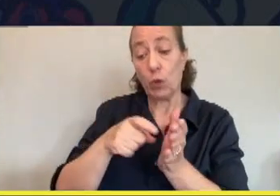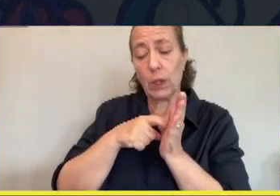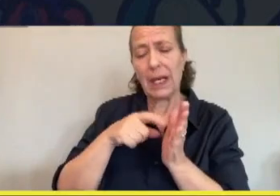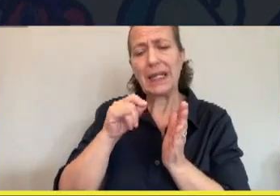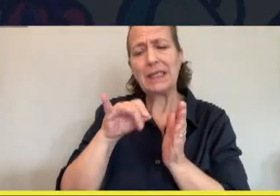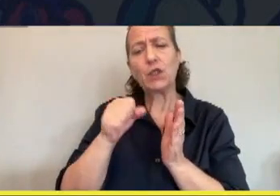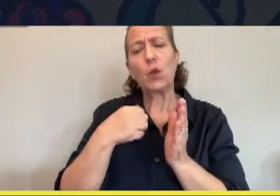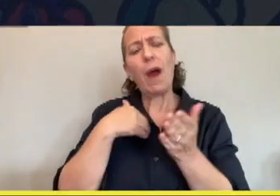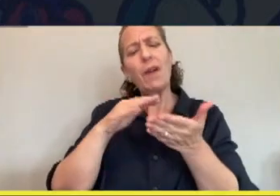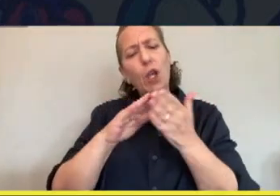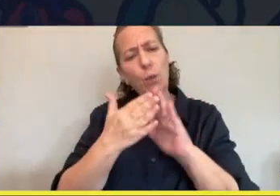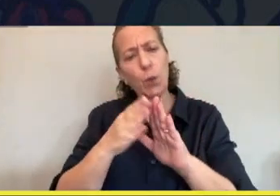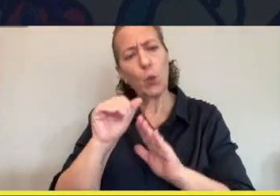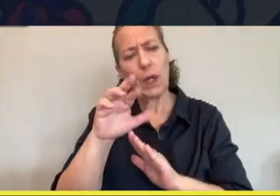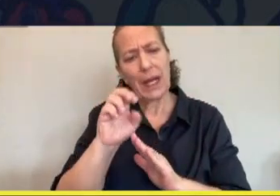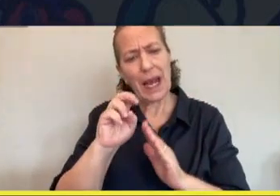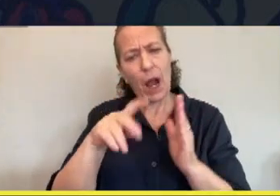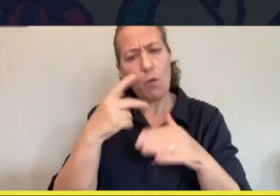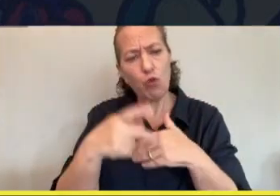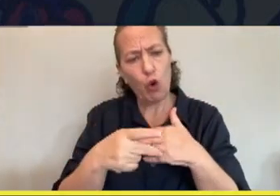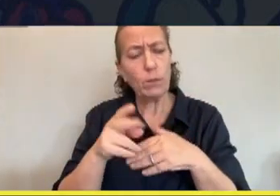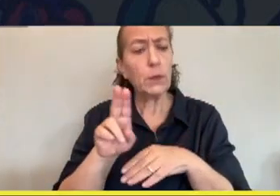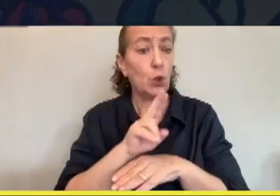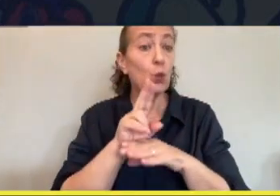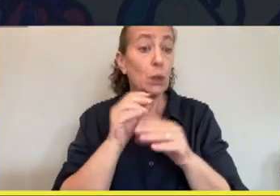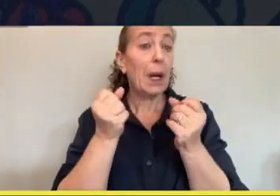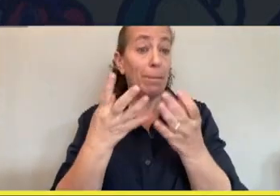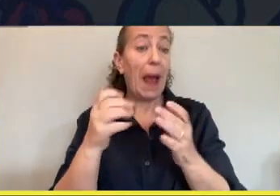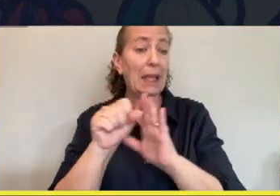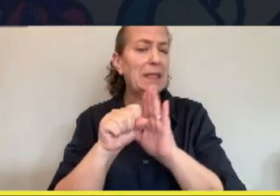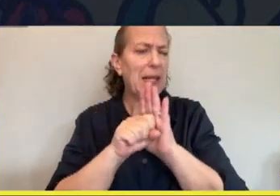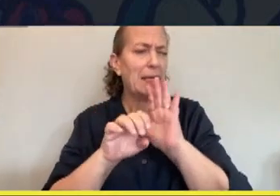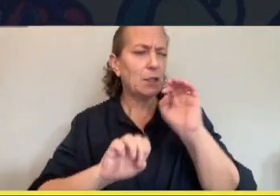being used in many states. They're being experimented